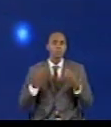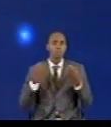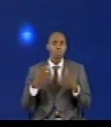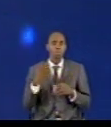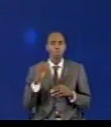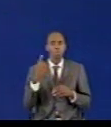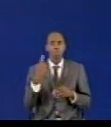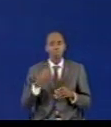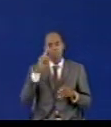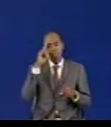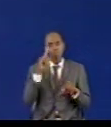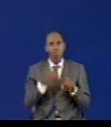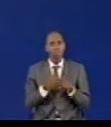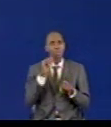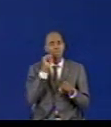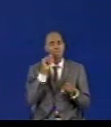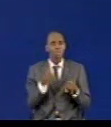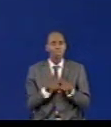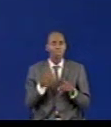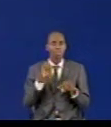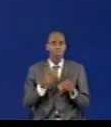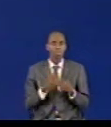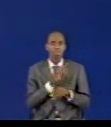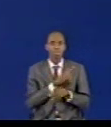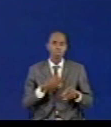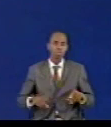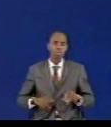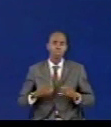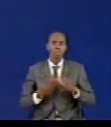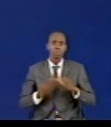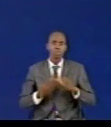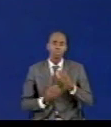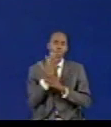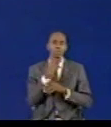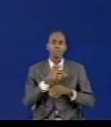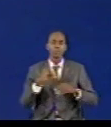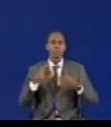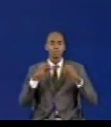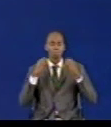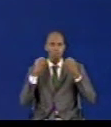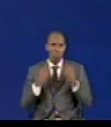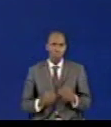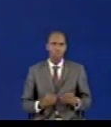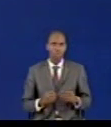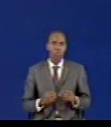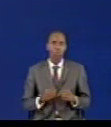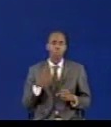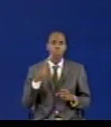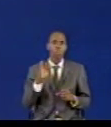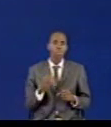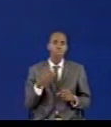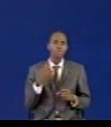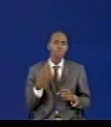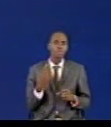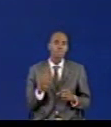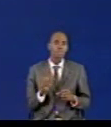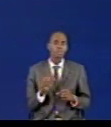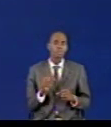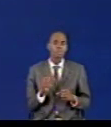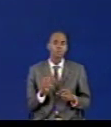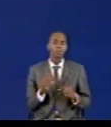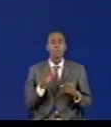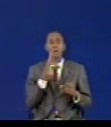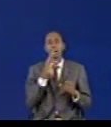in the Lord, waxing confident by my bonds, are much